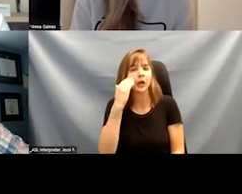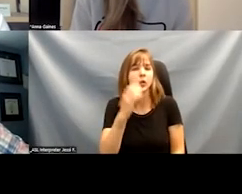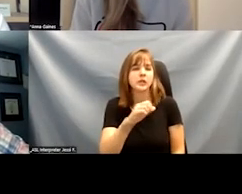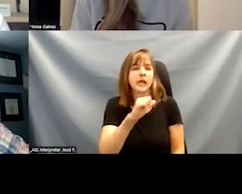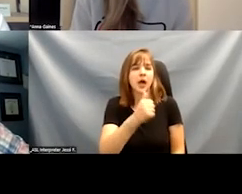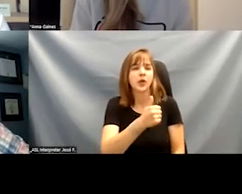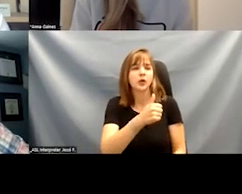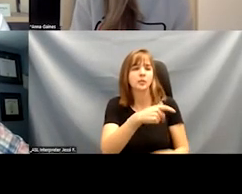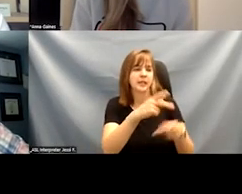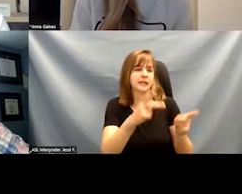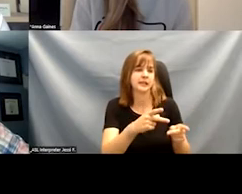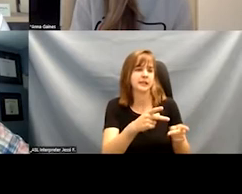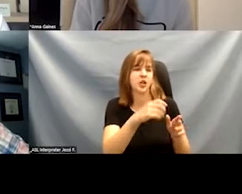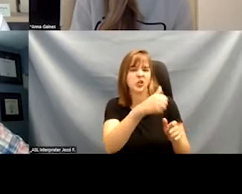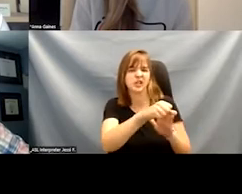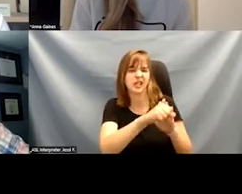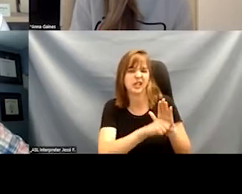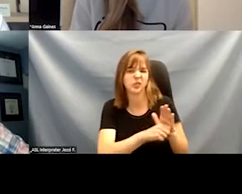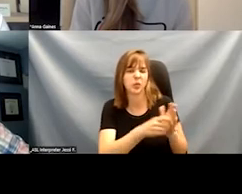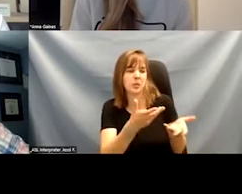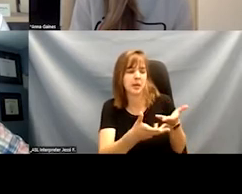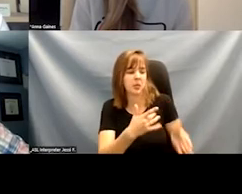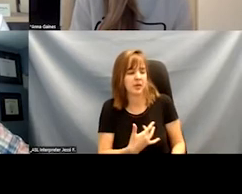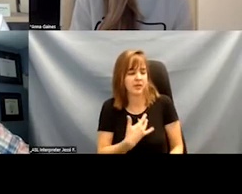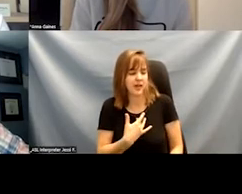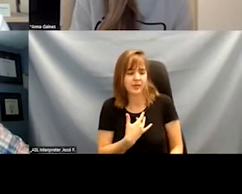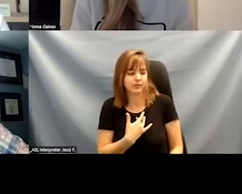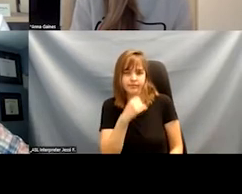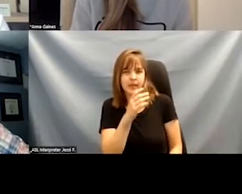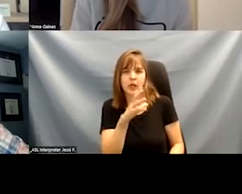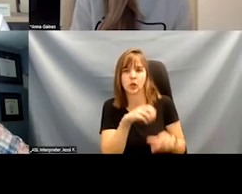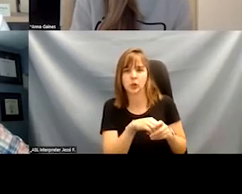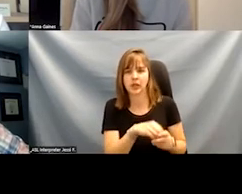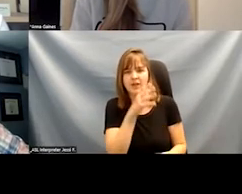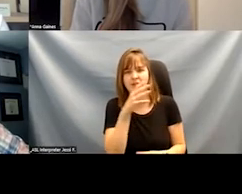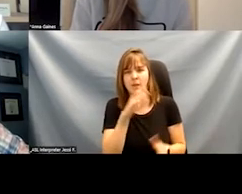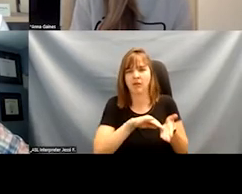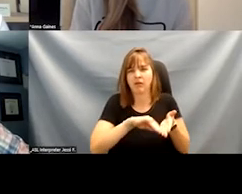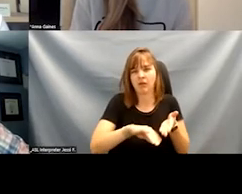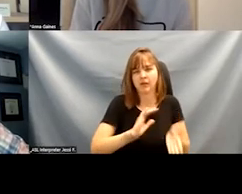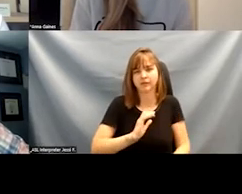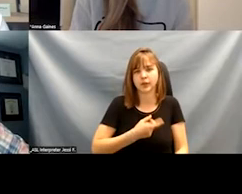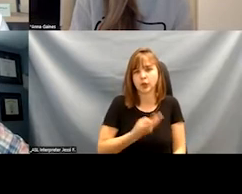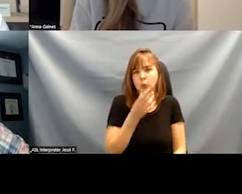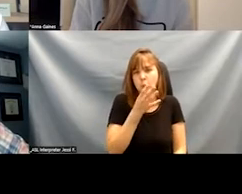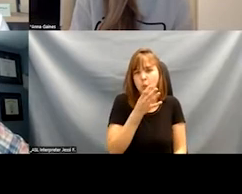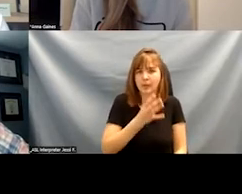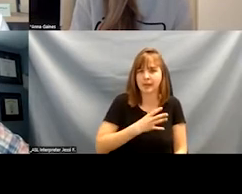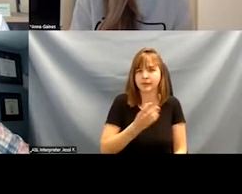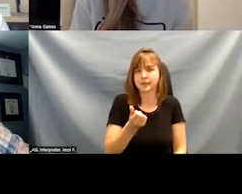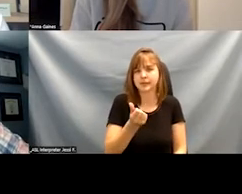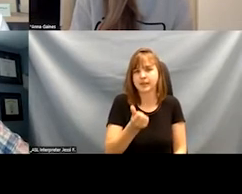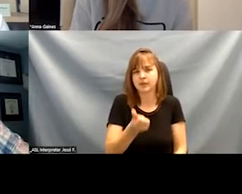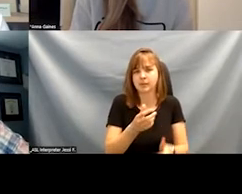there's like a beautiful community of mostly people who are doing sustainable or organic farming who are just like the most